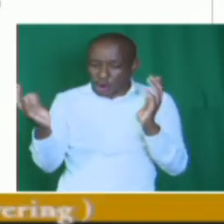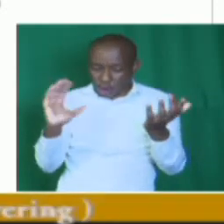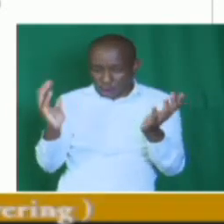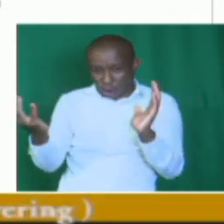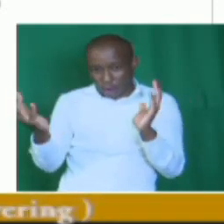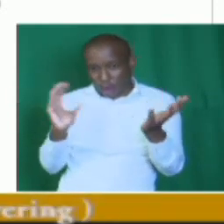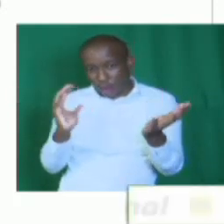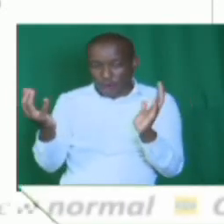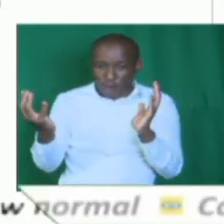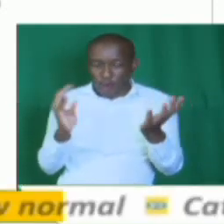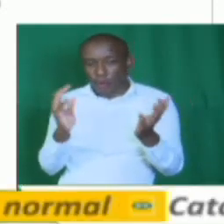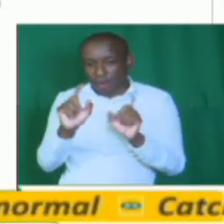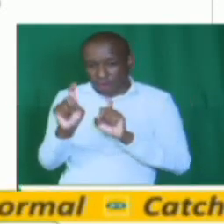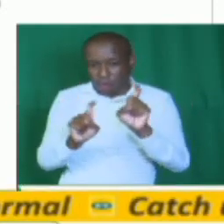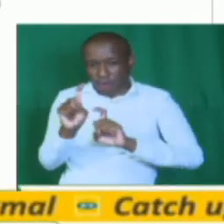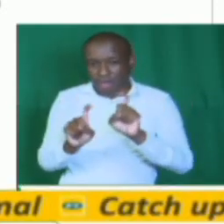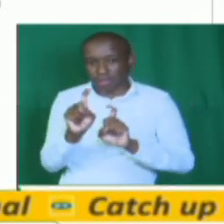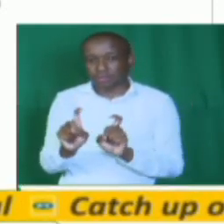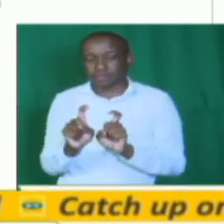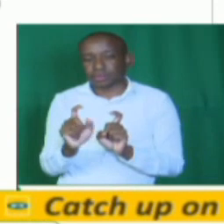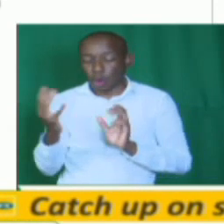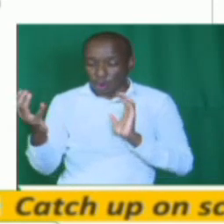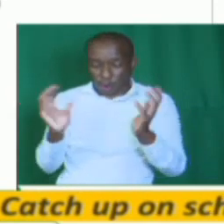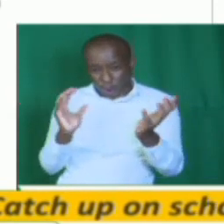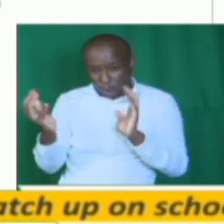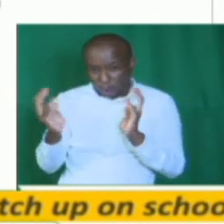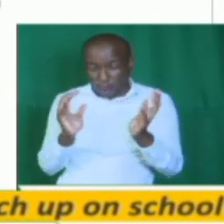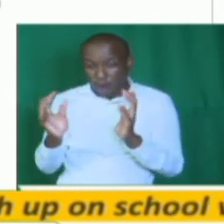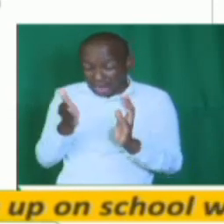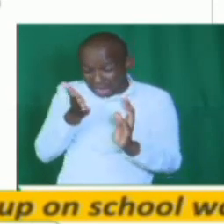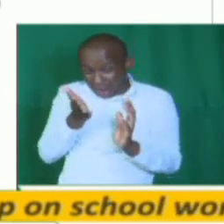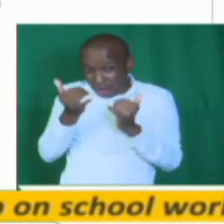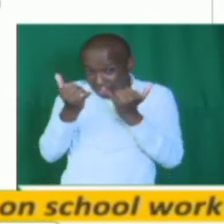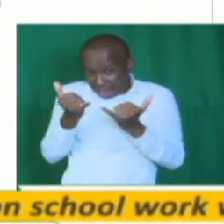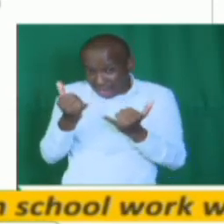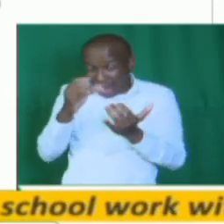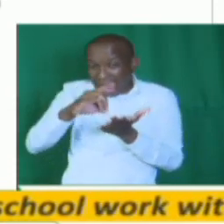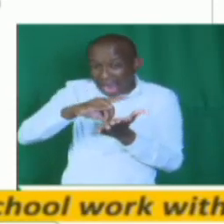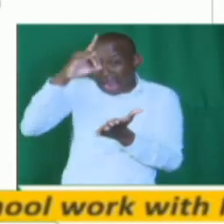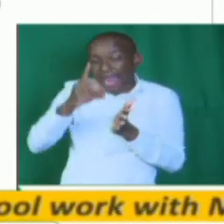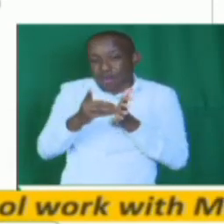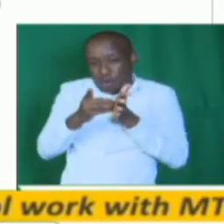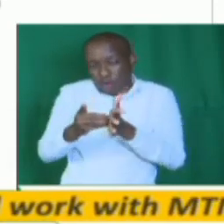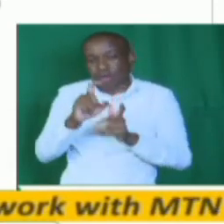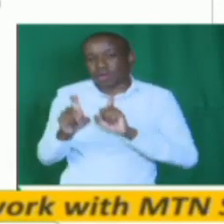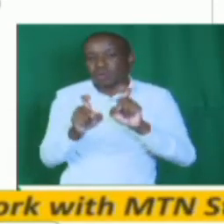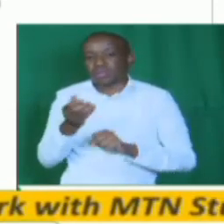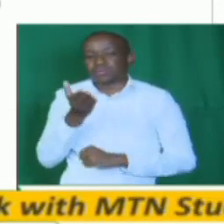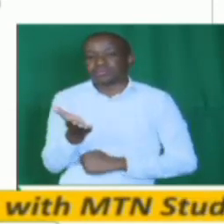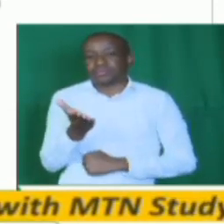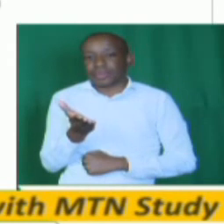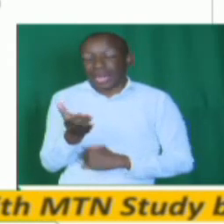contrast questions. And these are higher order questions. And